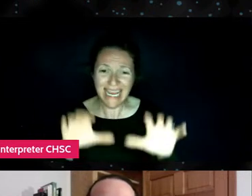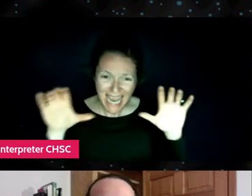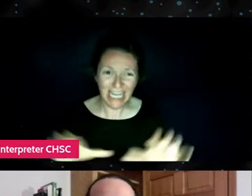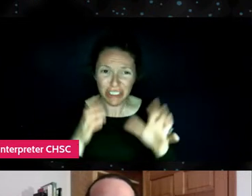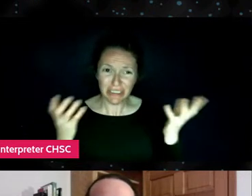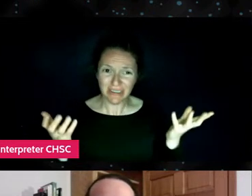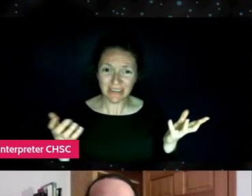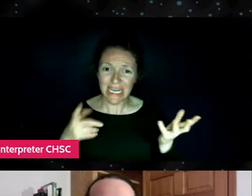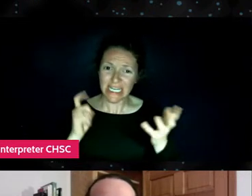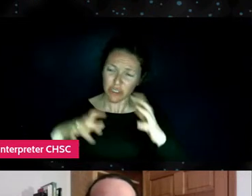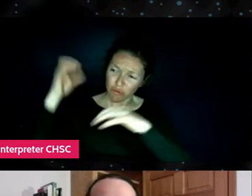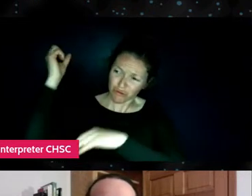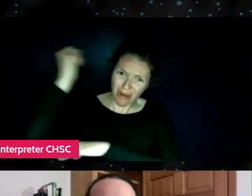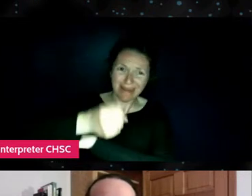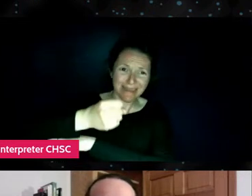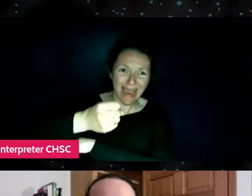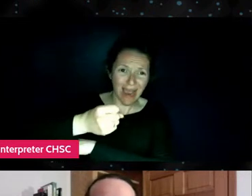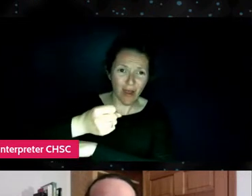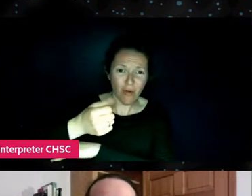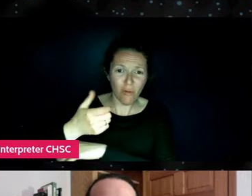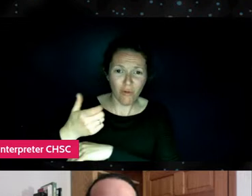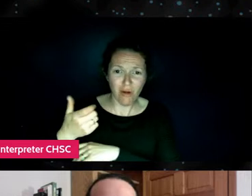down leasing